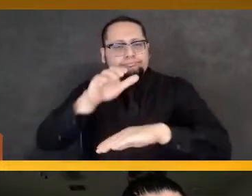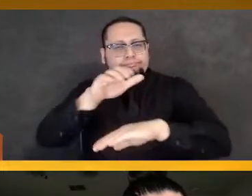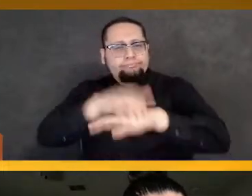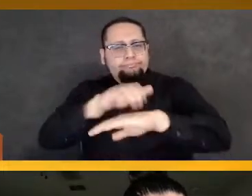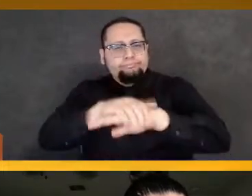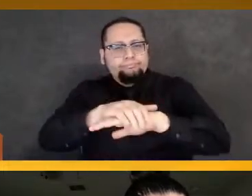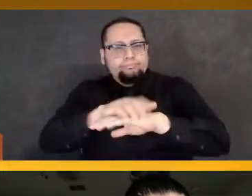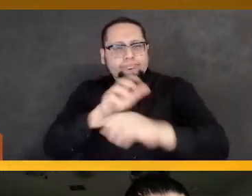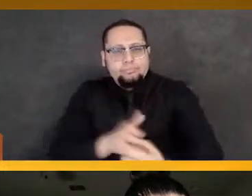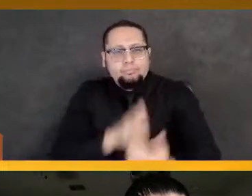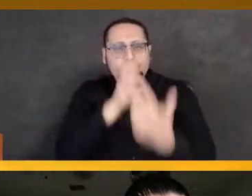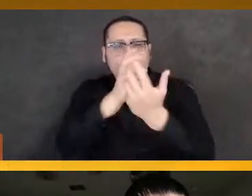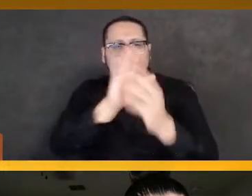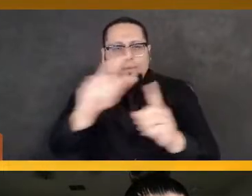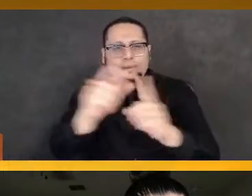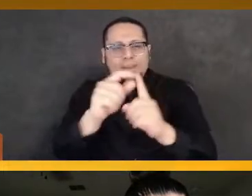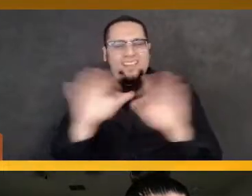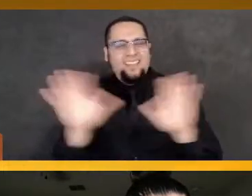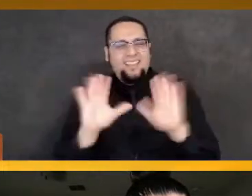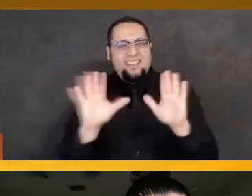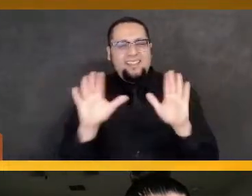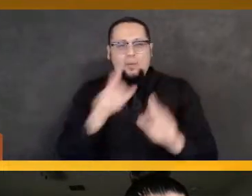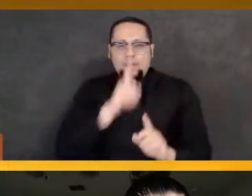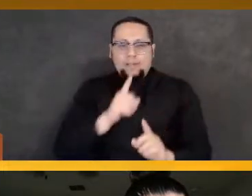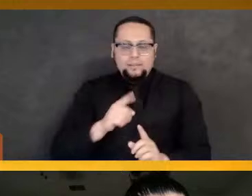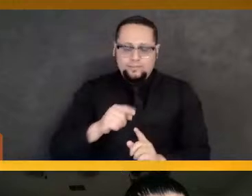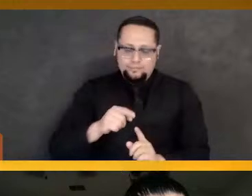A very good friend of mine, they're Two-Spirit,